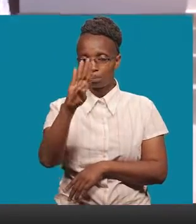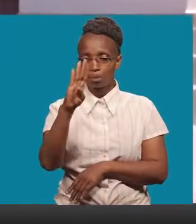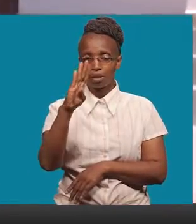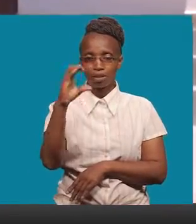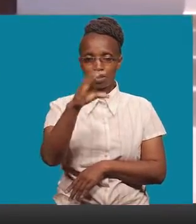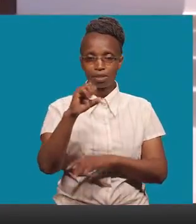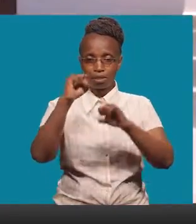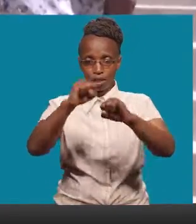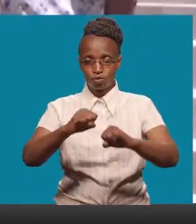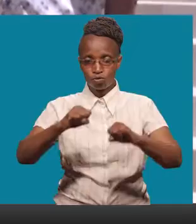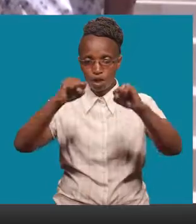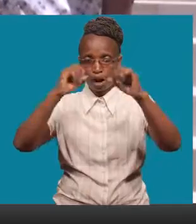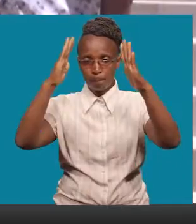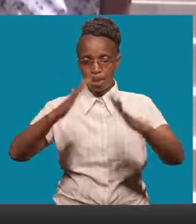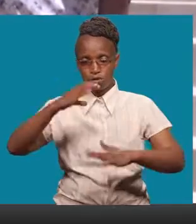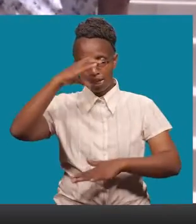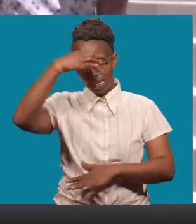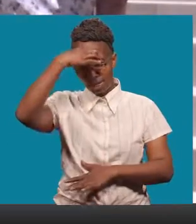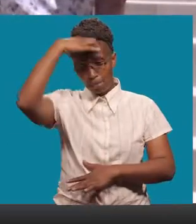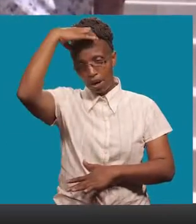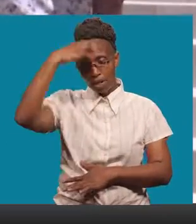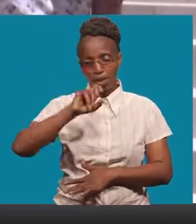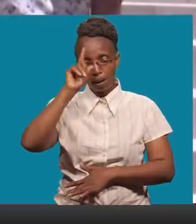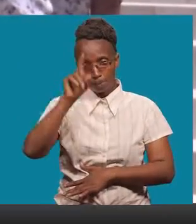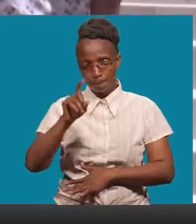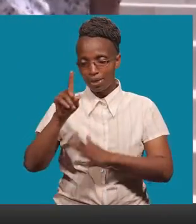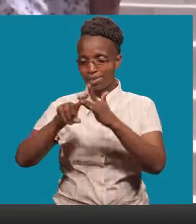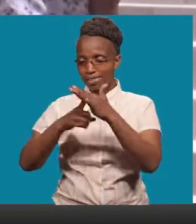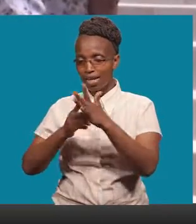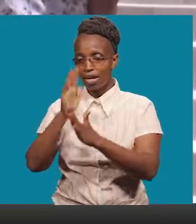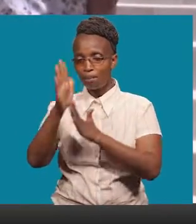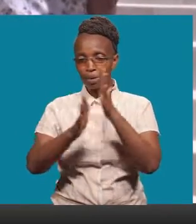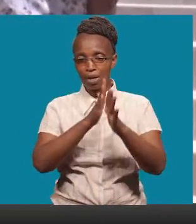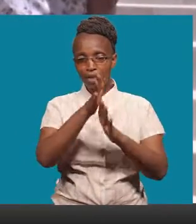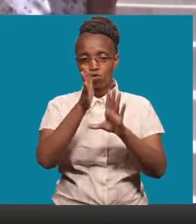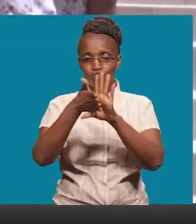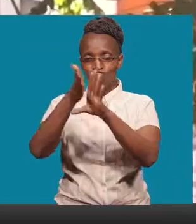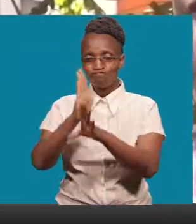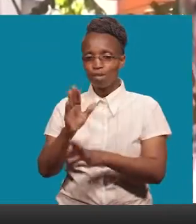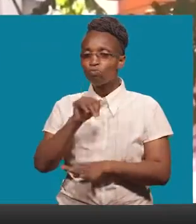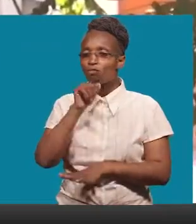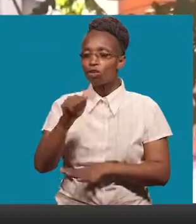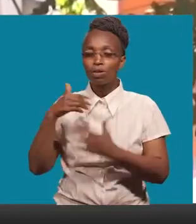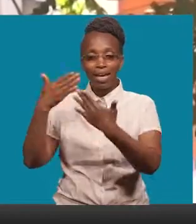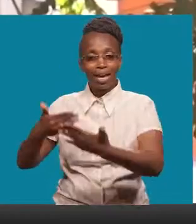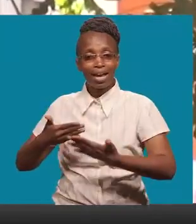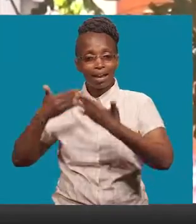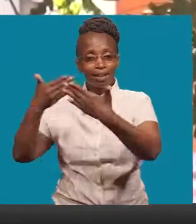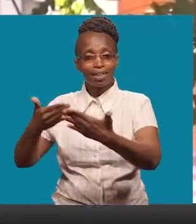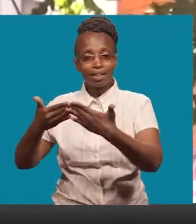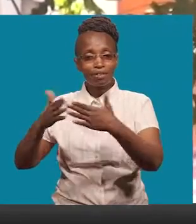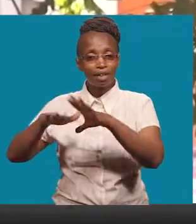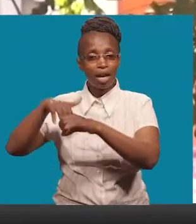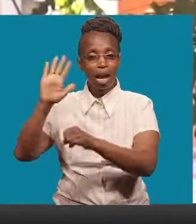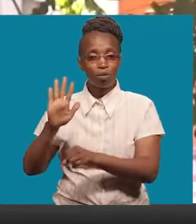wa IEBC Wafula Chebukati ni sharti aanze kupanga kuondoka mamlakani. Kwa we did give out a